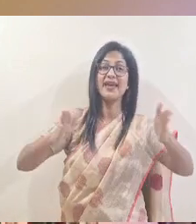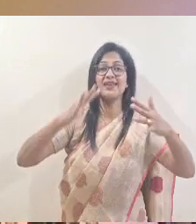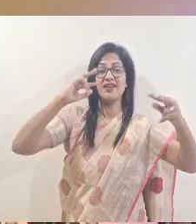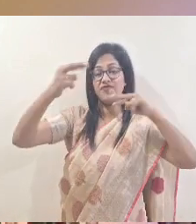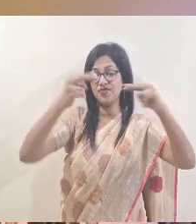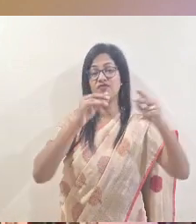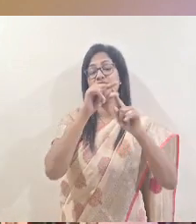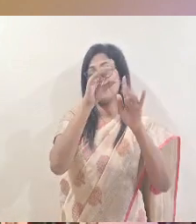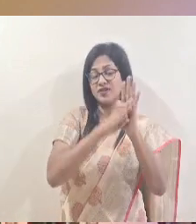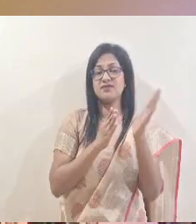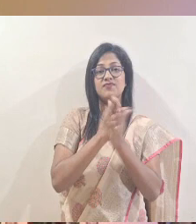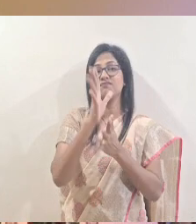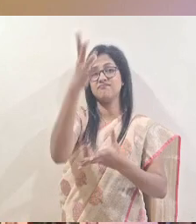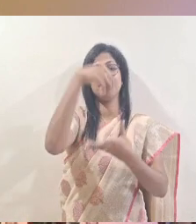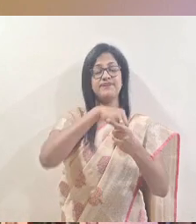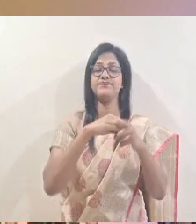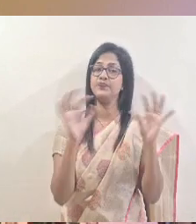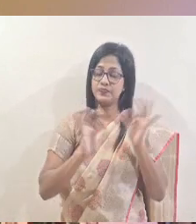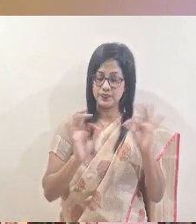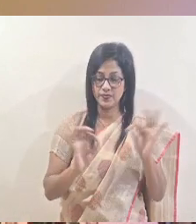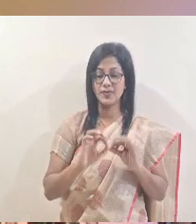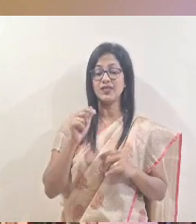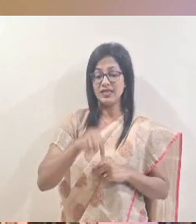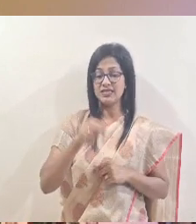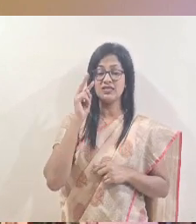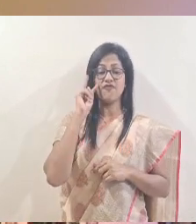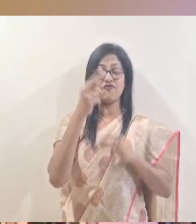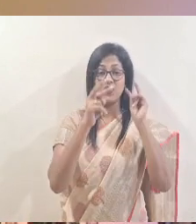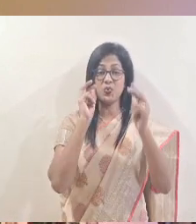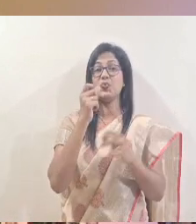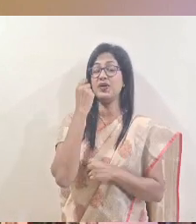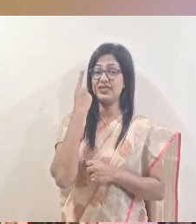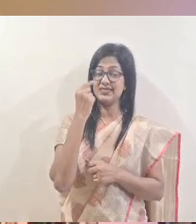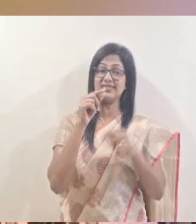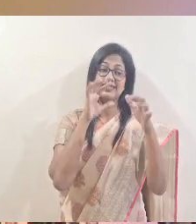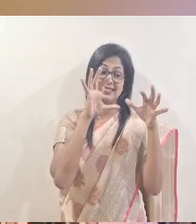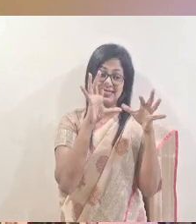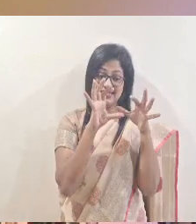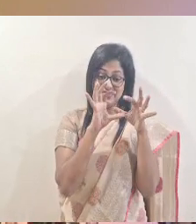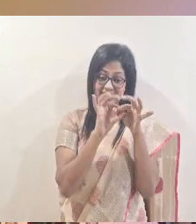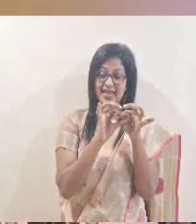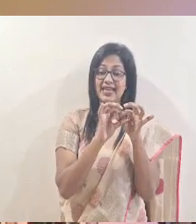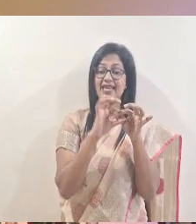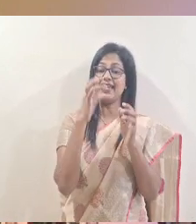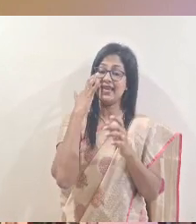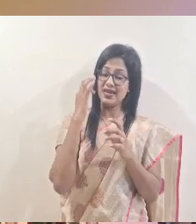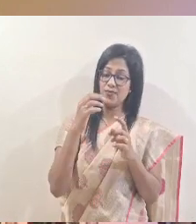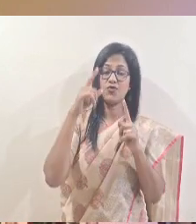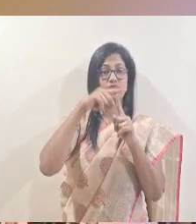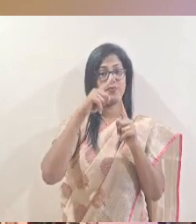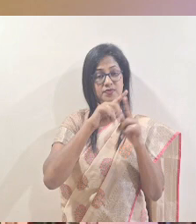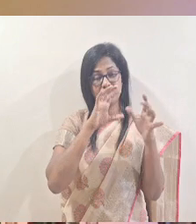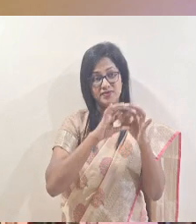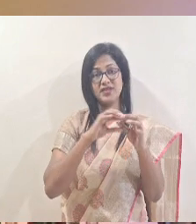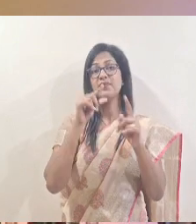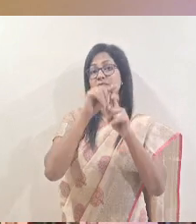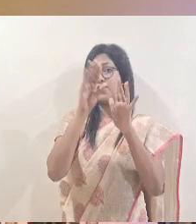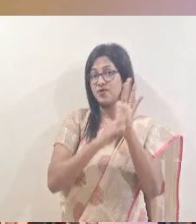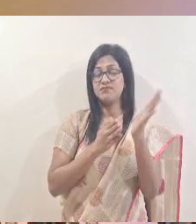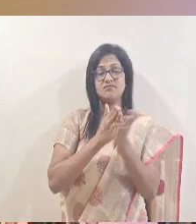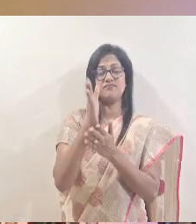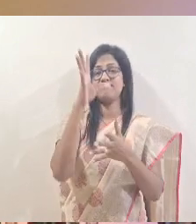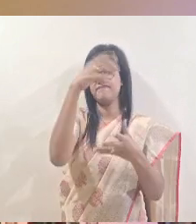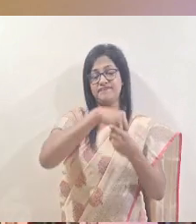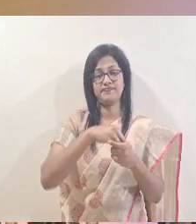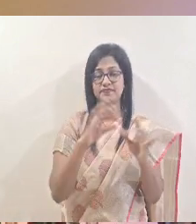of policy measures. So this was used to understand that the link was important topologically, but wasn't considered for any policy